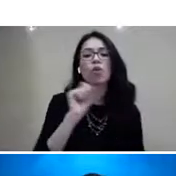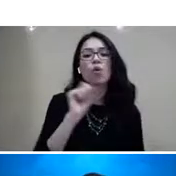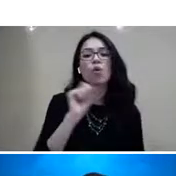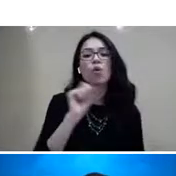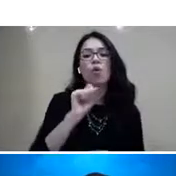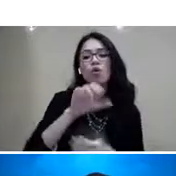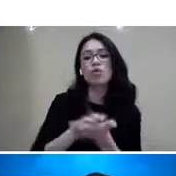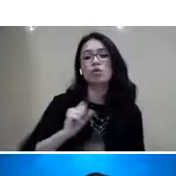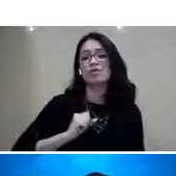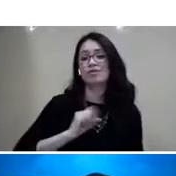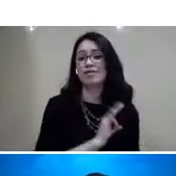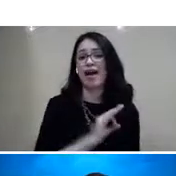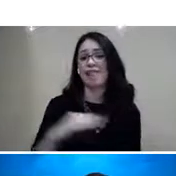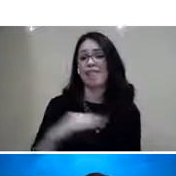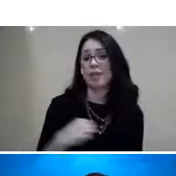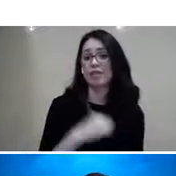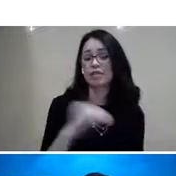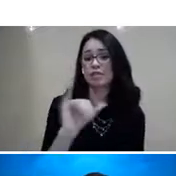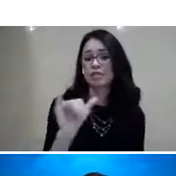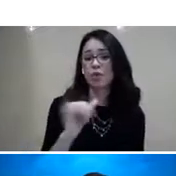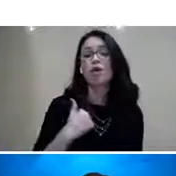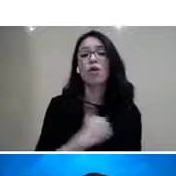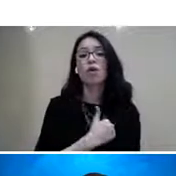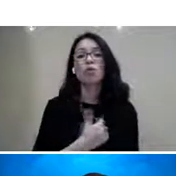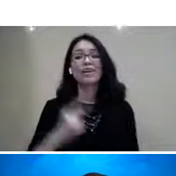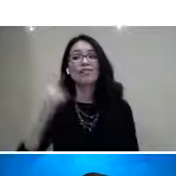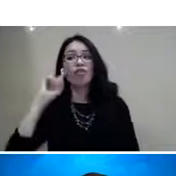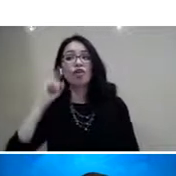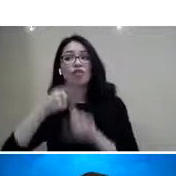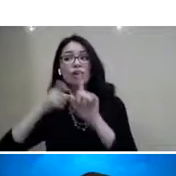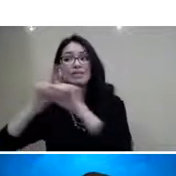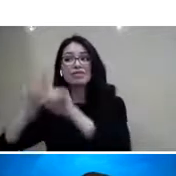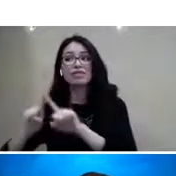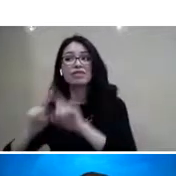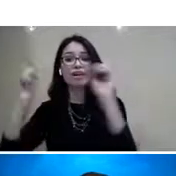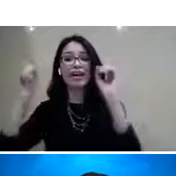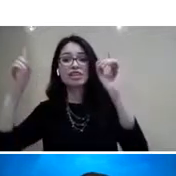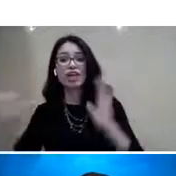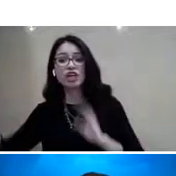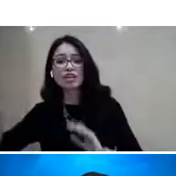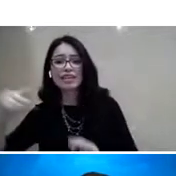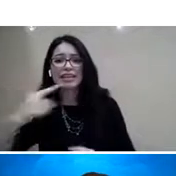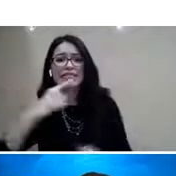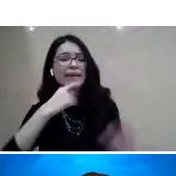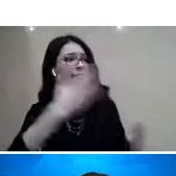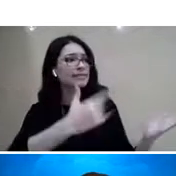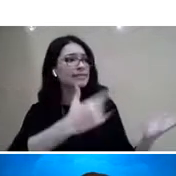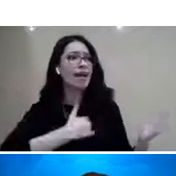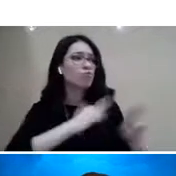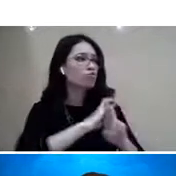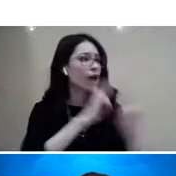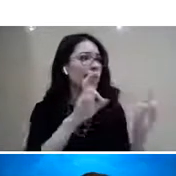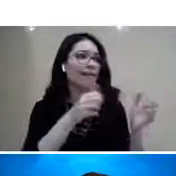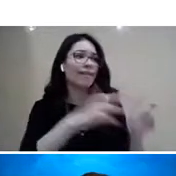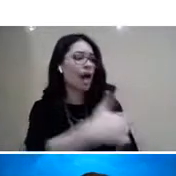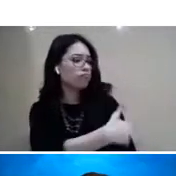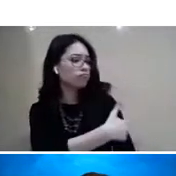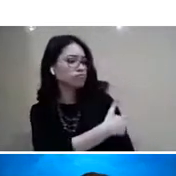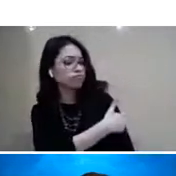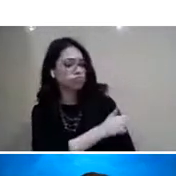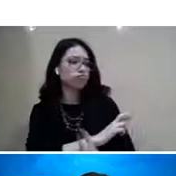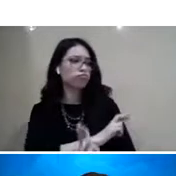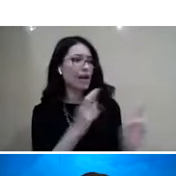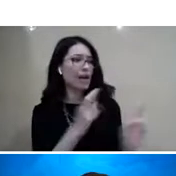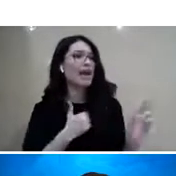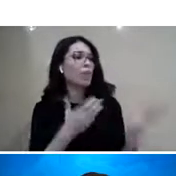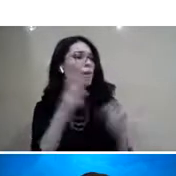we've heard from educators, put me in, coach, get me the vaccine, get me in there. I want to be back in the classroom. That's